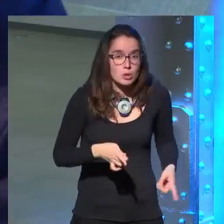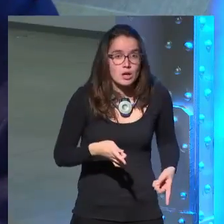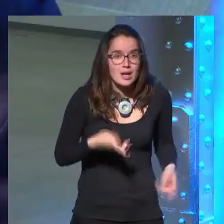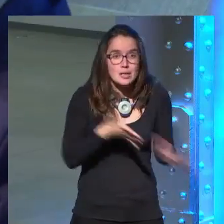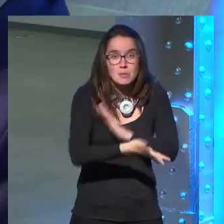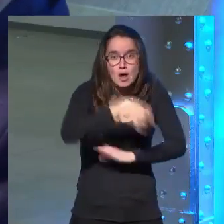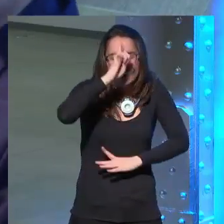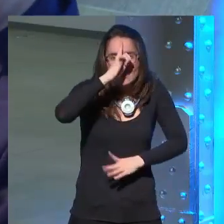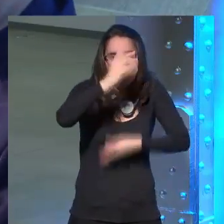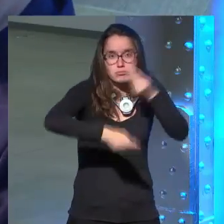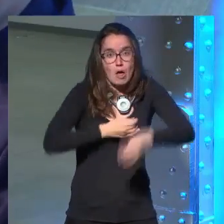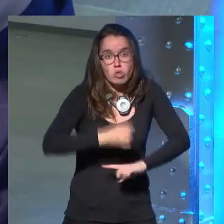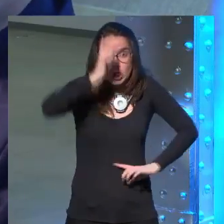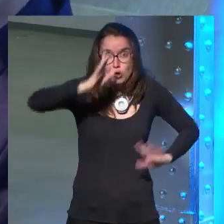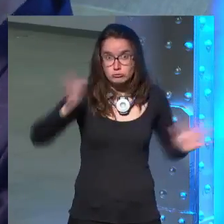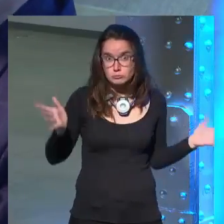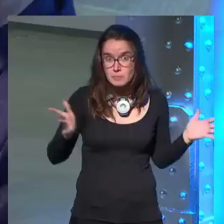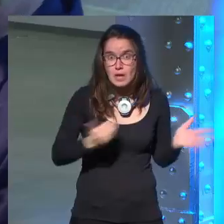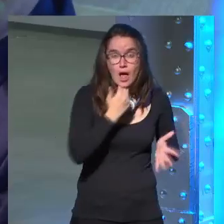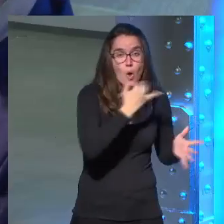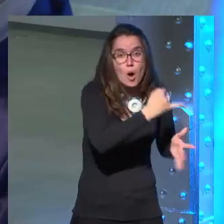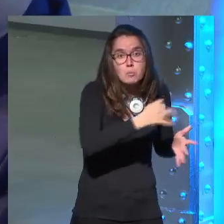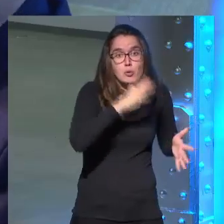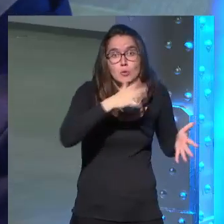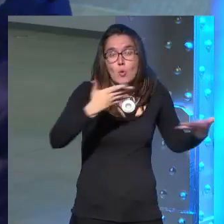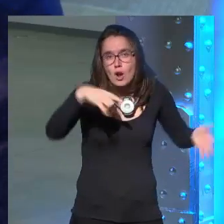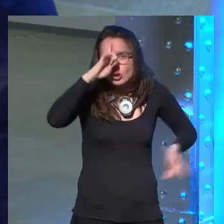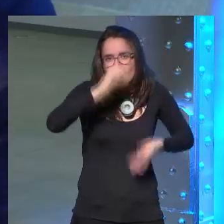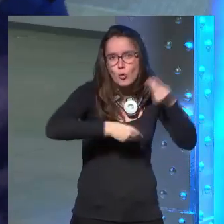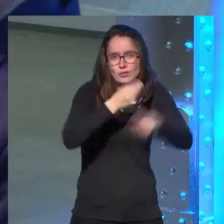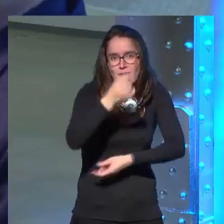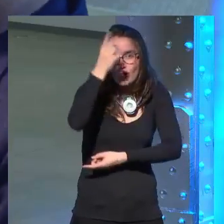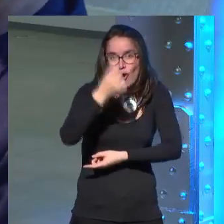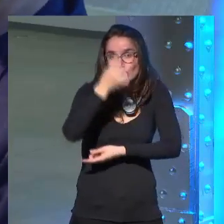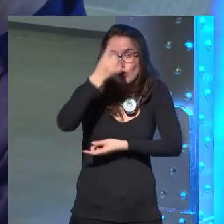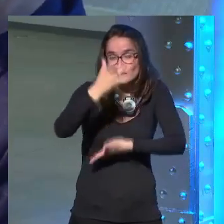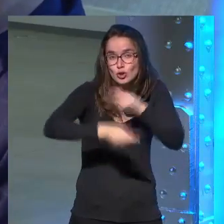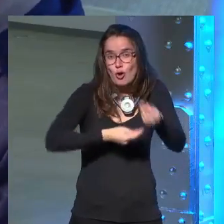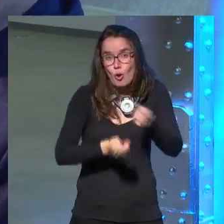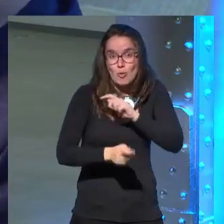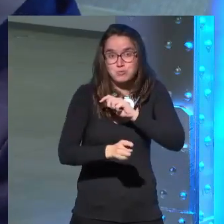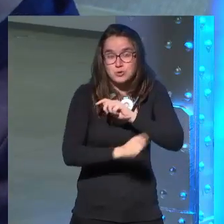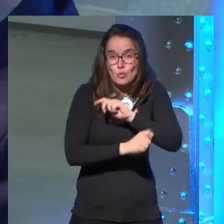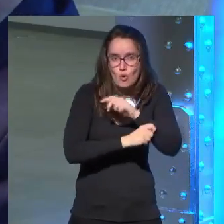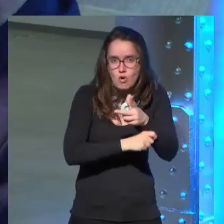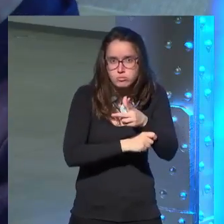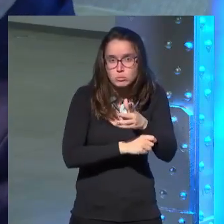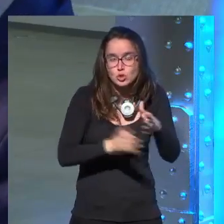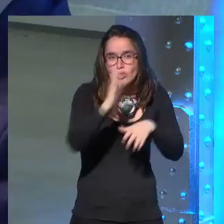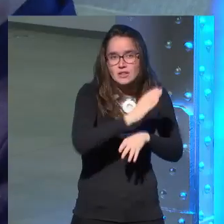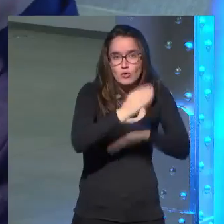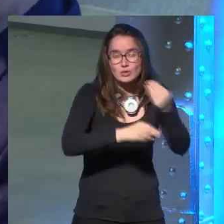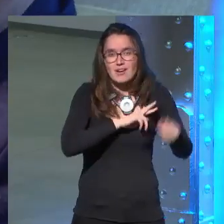I think a lot of religious scientists are of that ilk. I think more interesting are the religious scientists who